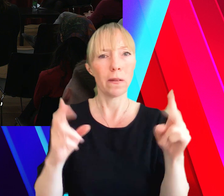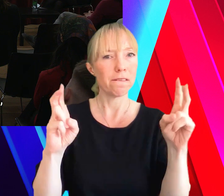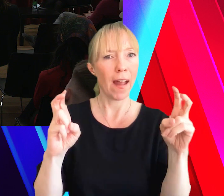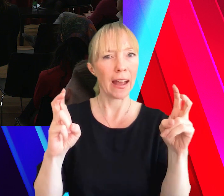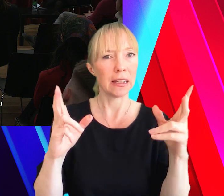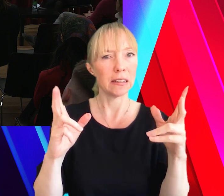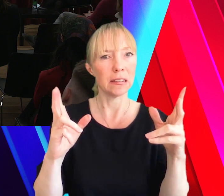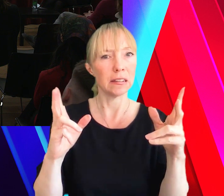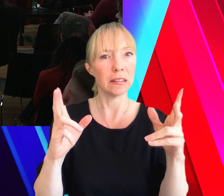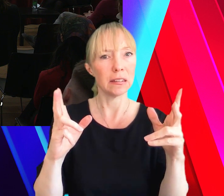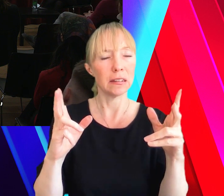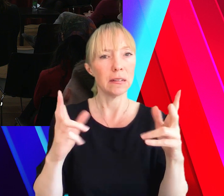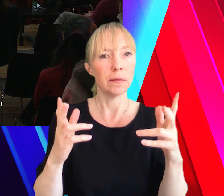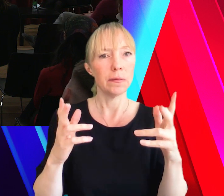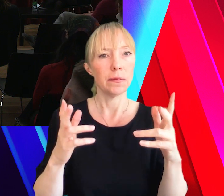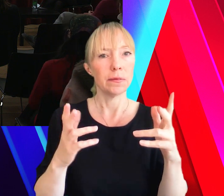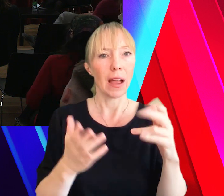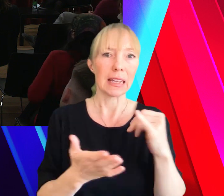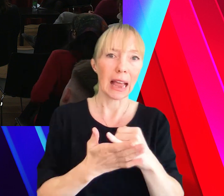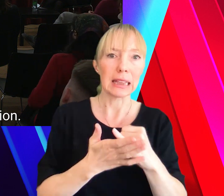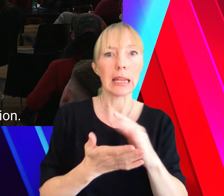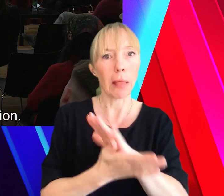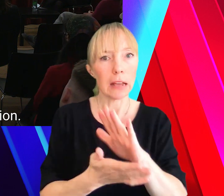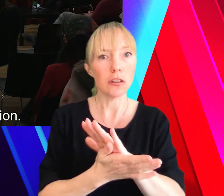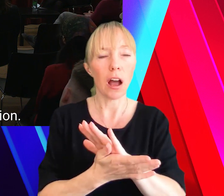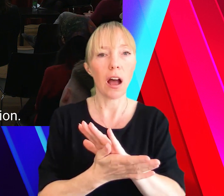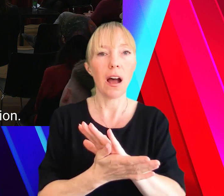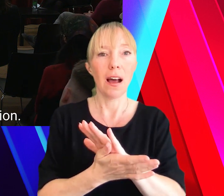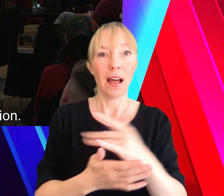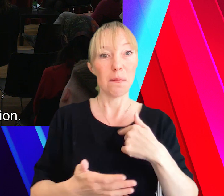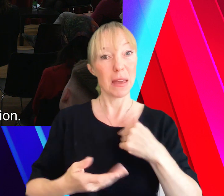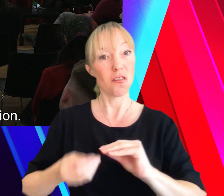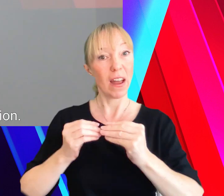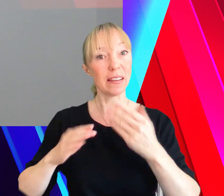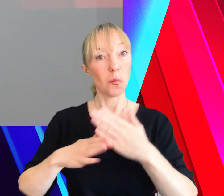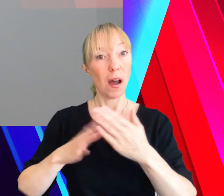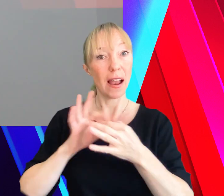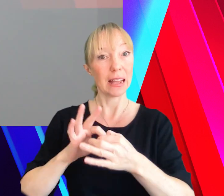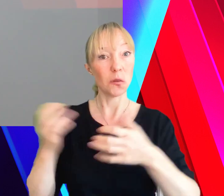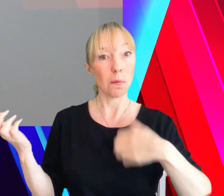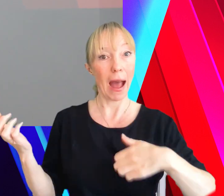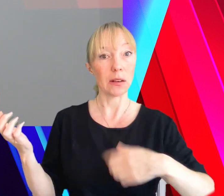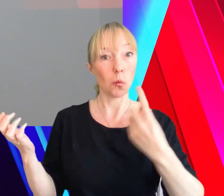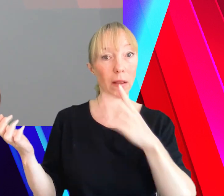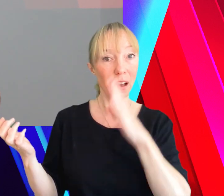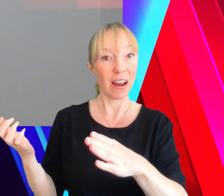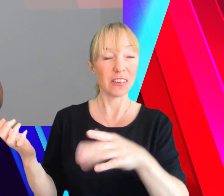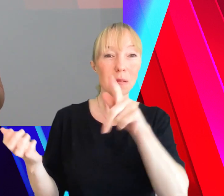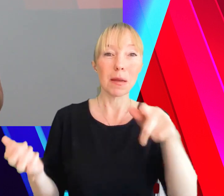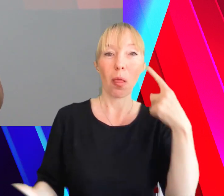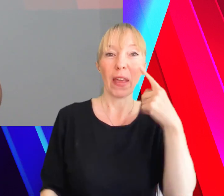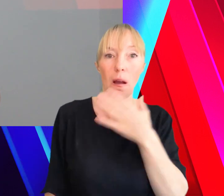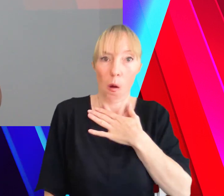a bad term, because like I always think with like, I don't know, making work about One Direction, it's like I know they're like, it's